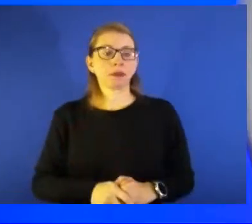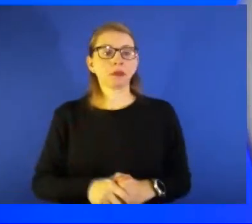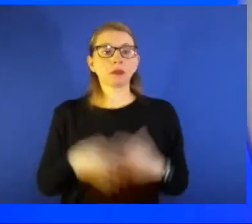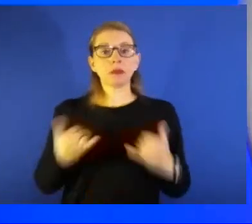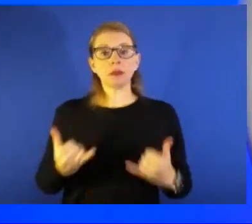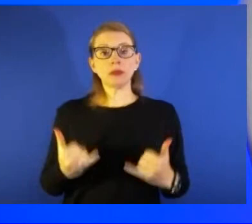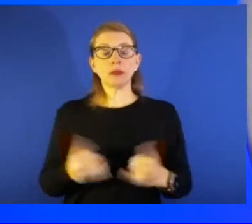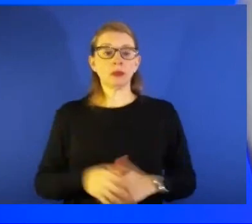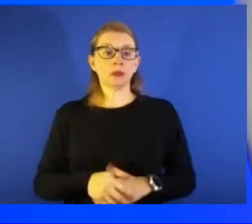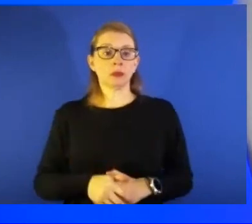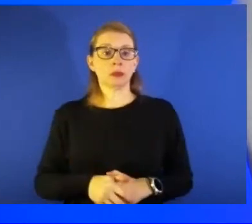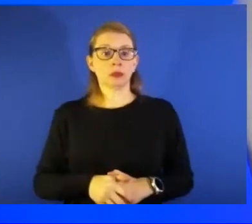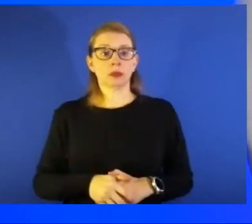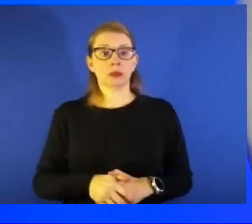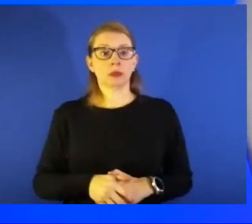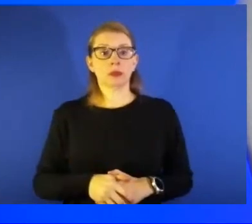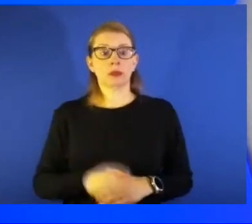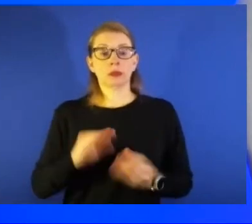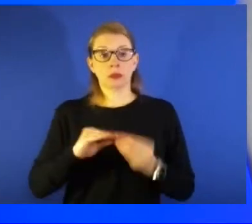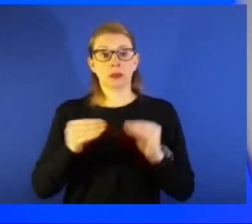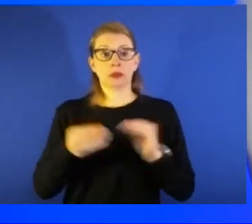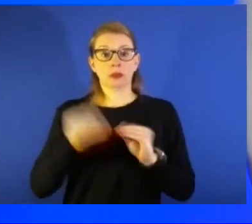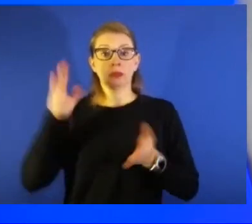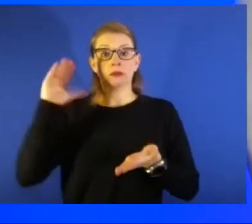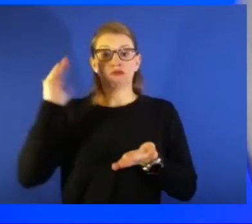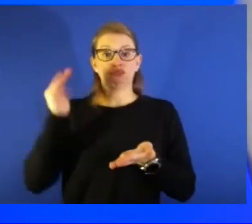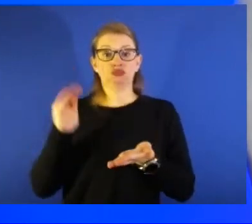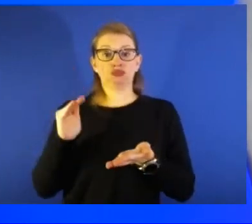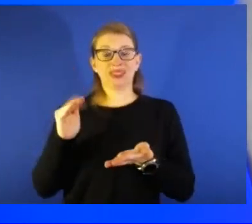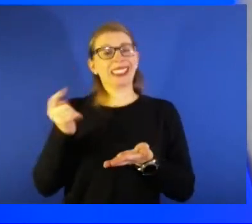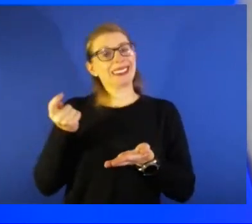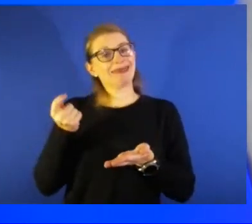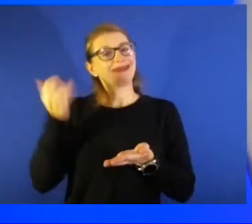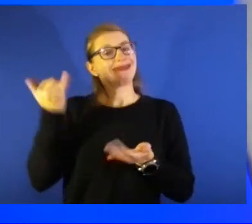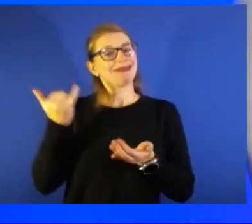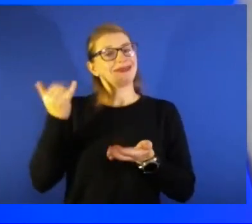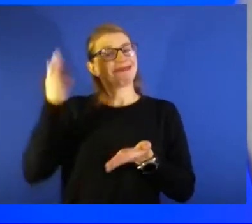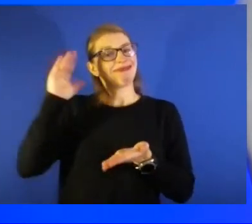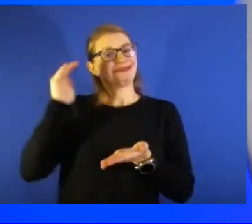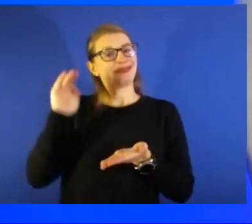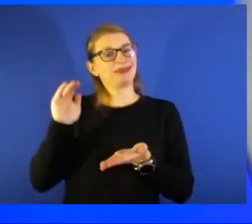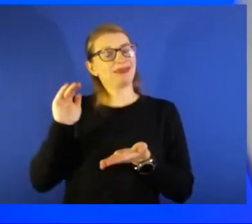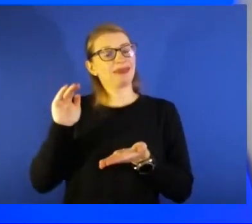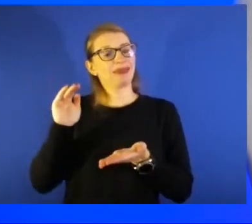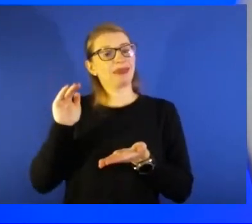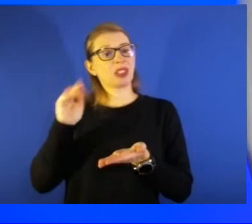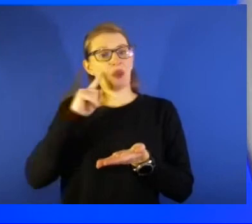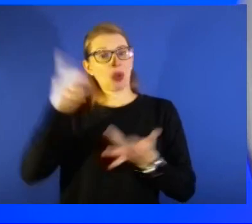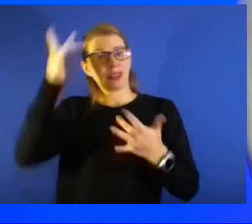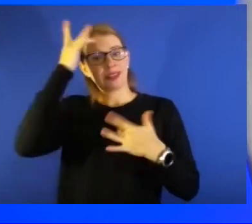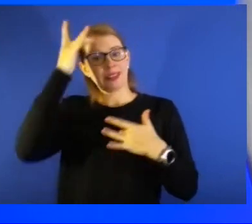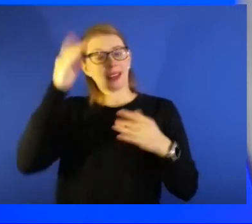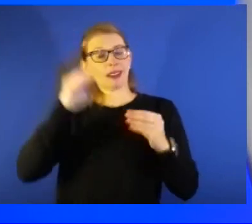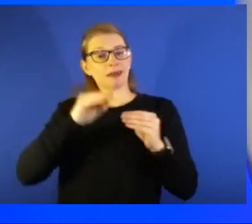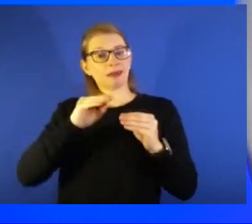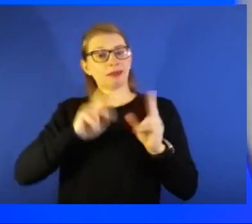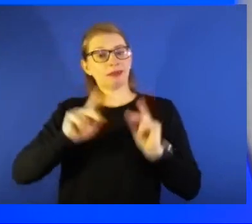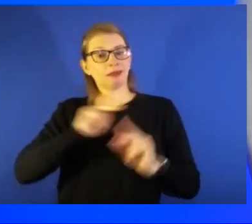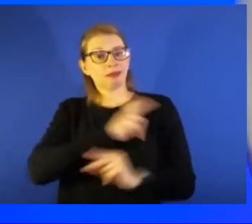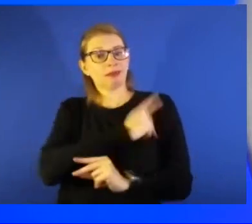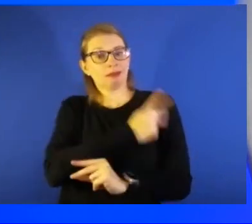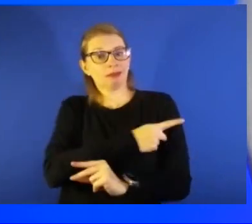see numbers declining a bit right now, as far as all of our ICUs are going right